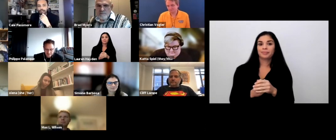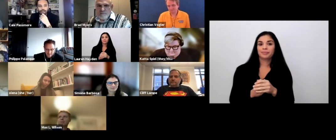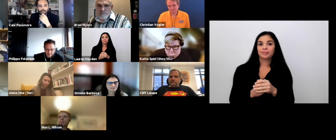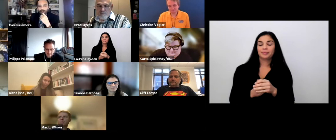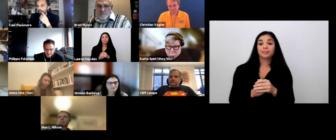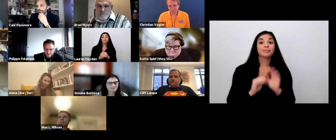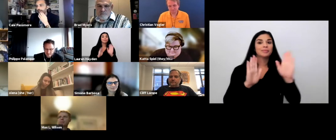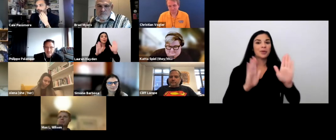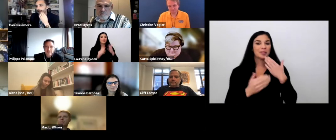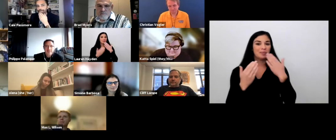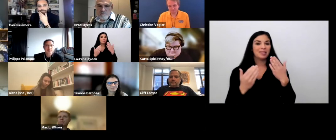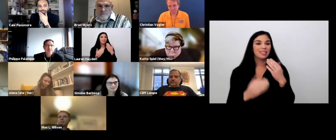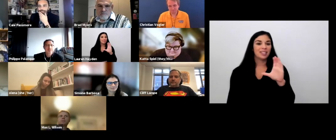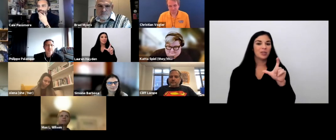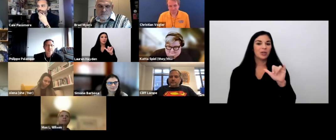Awesome, thank you, Cliff.